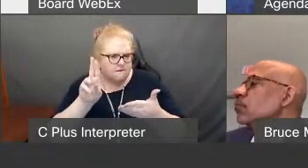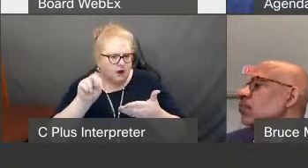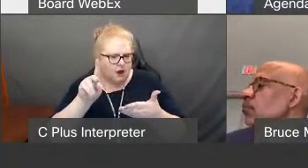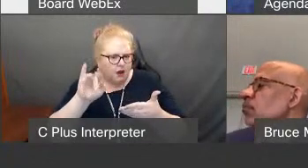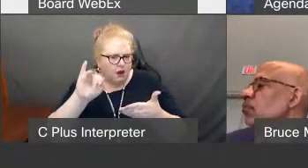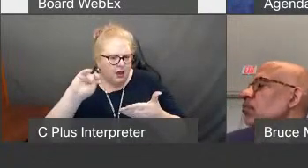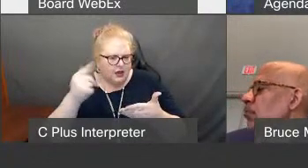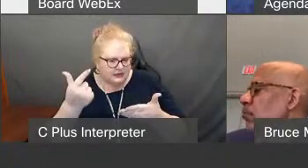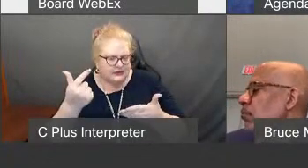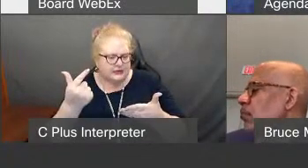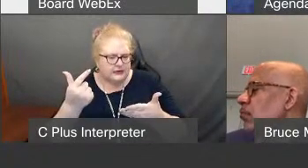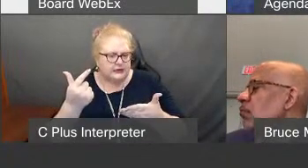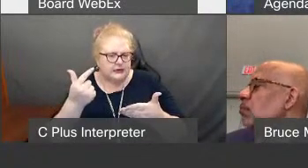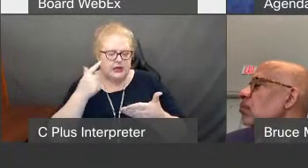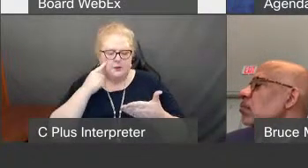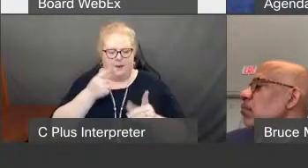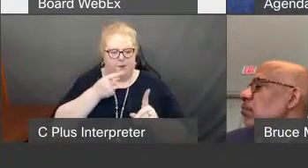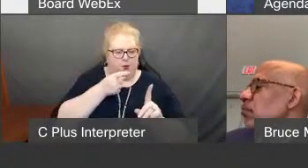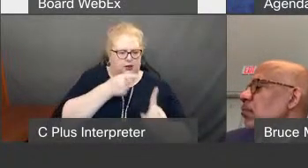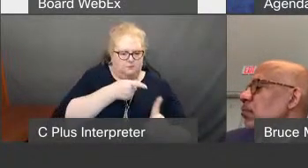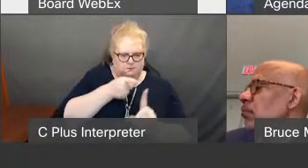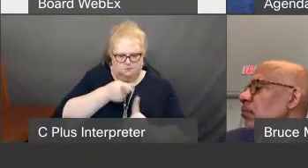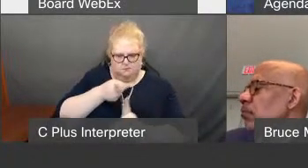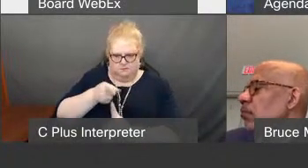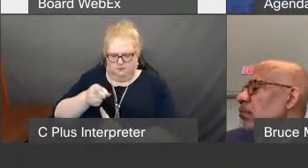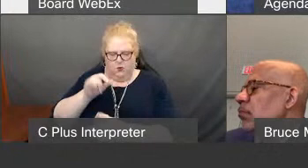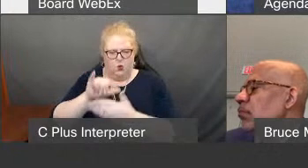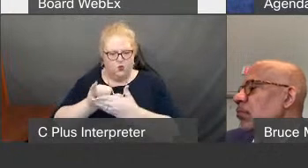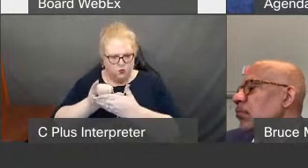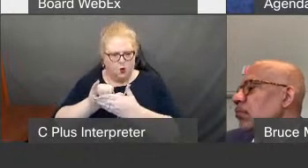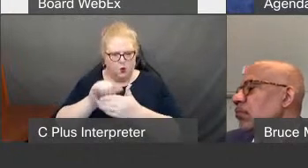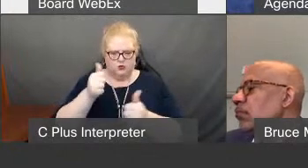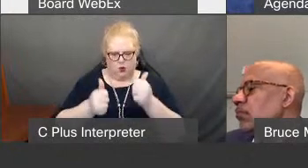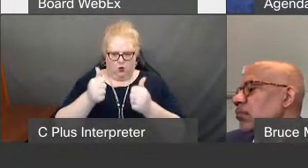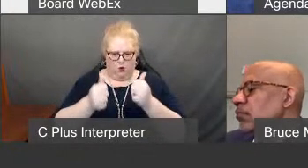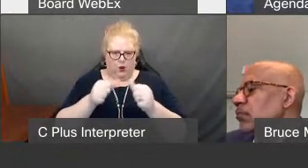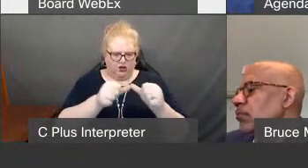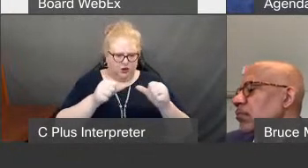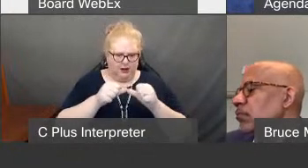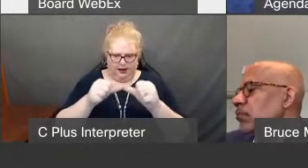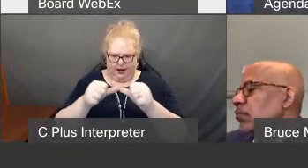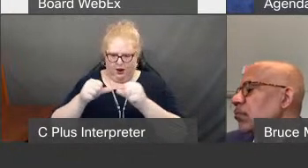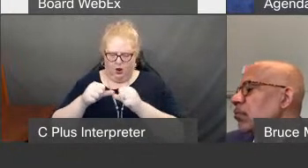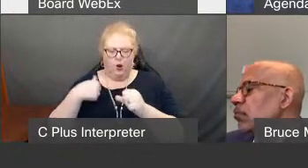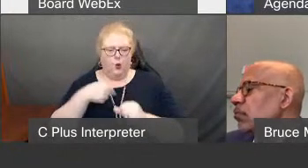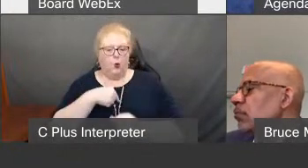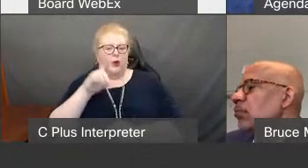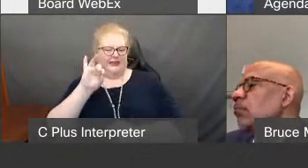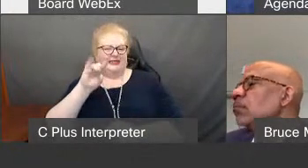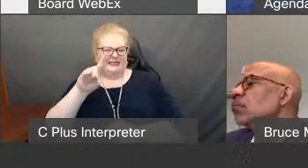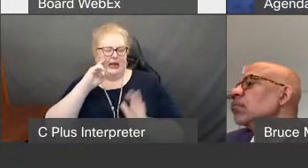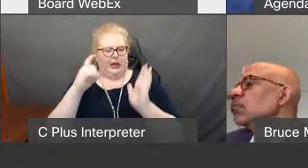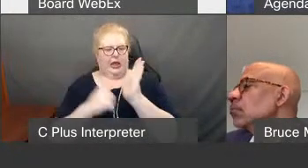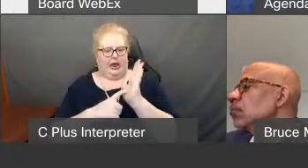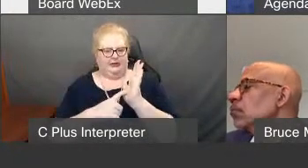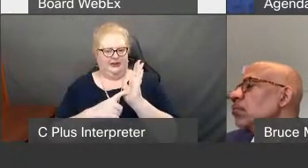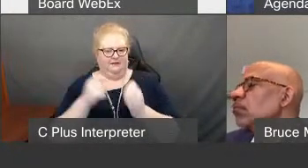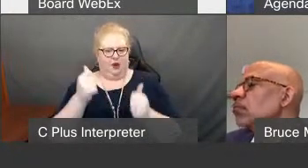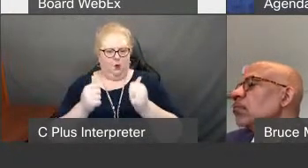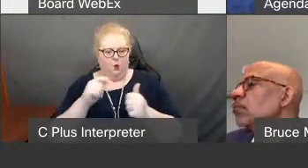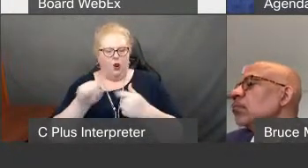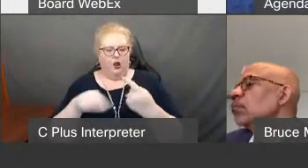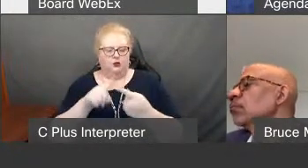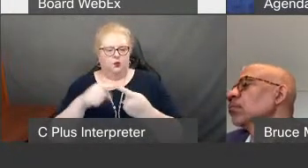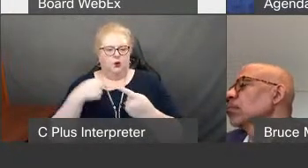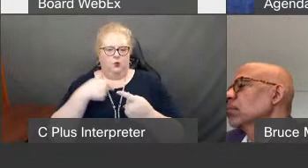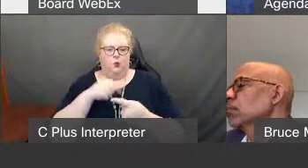about picking out those particular areas, I think we identified that when we came up with those areas we wanted to target with